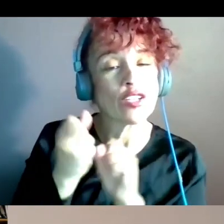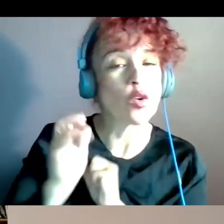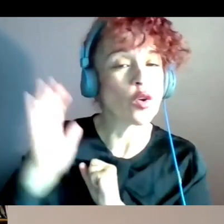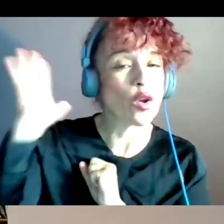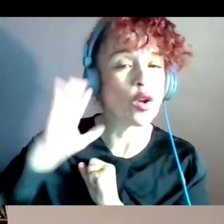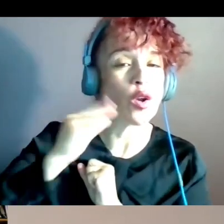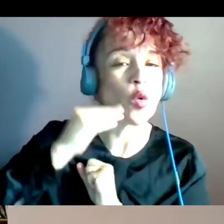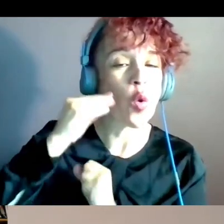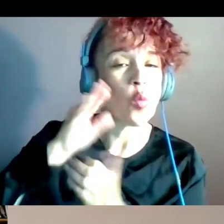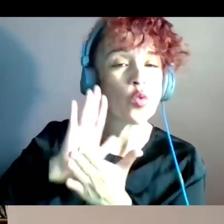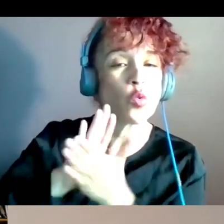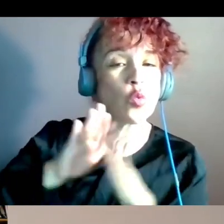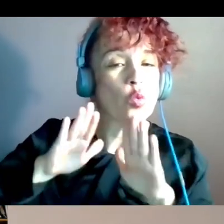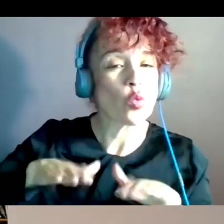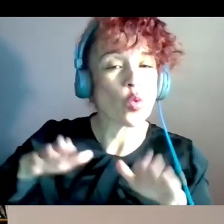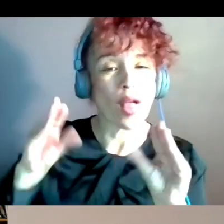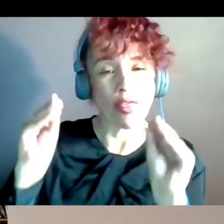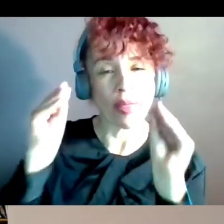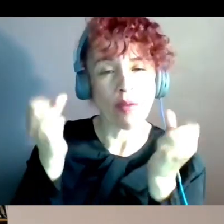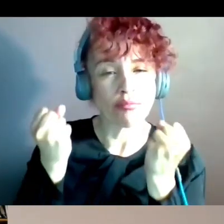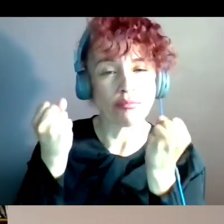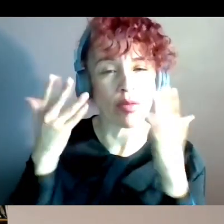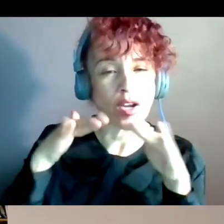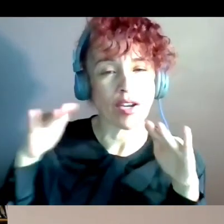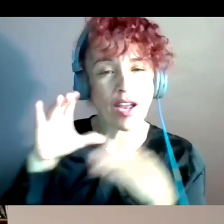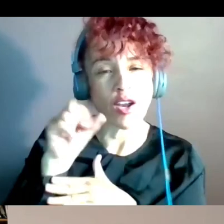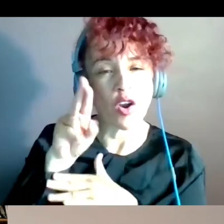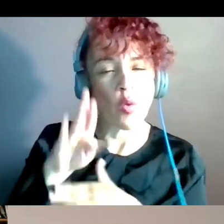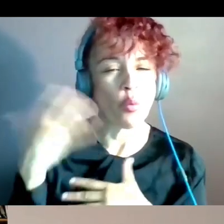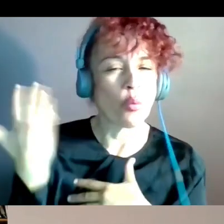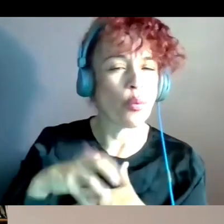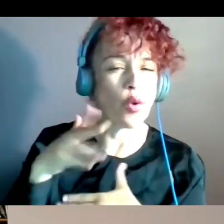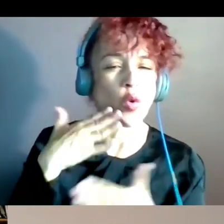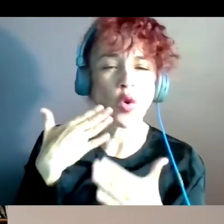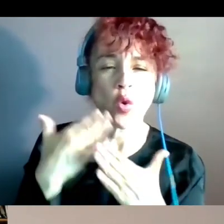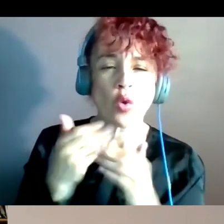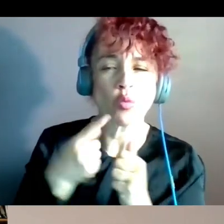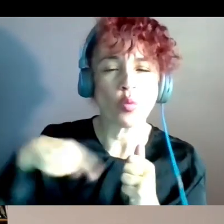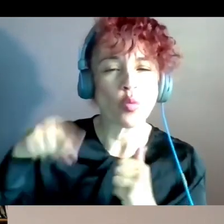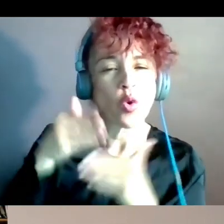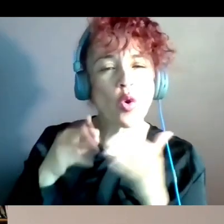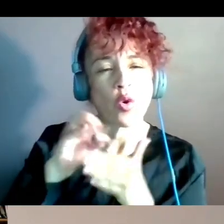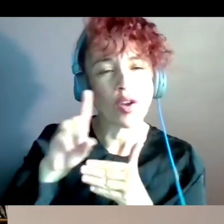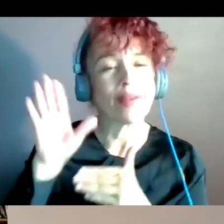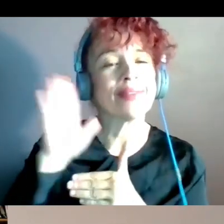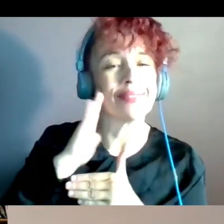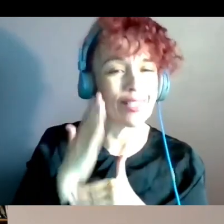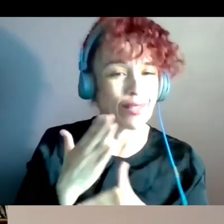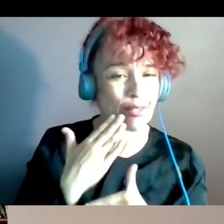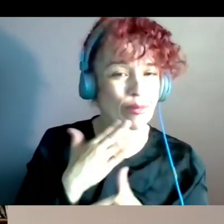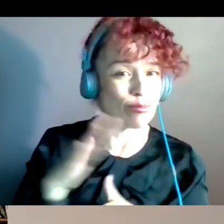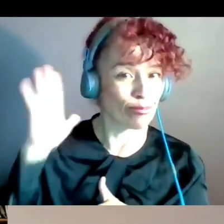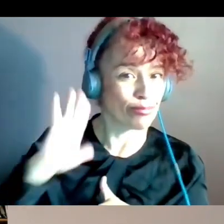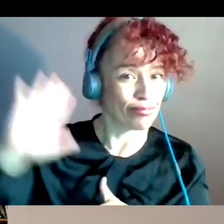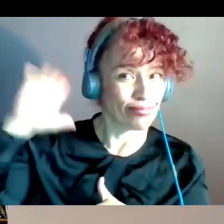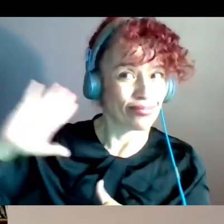homeschooling my children, and you were teaching a bunch of kids how to carve, and you were so good with them. You had so You're much, very kind. Thank you. well, you